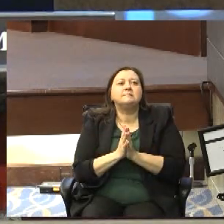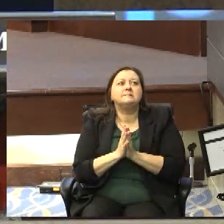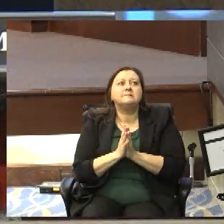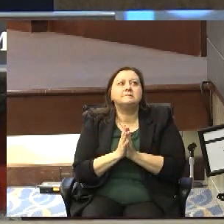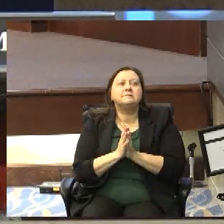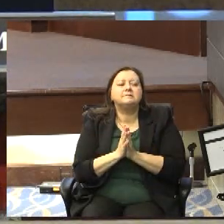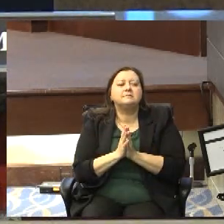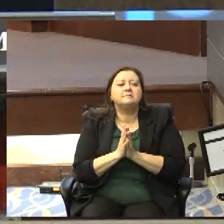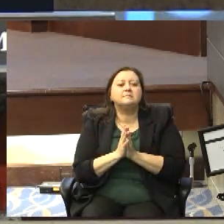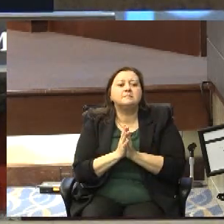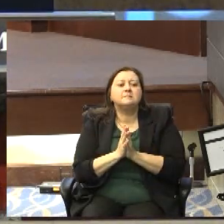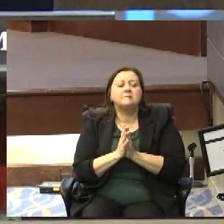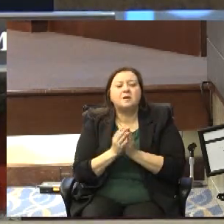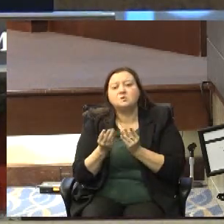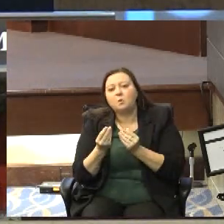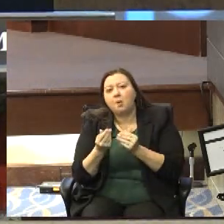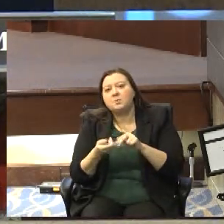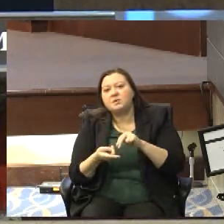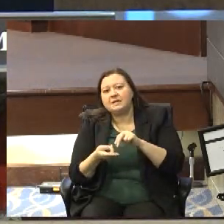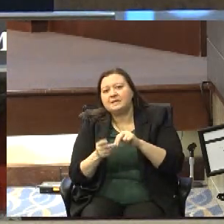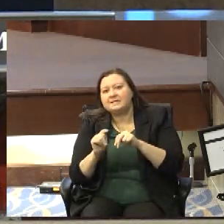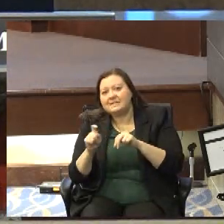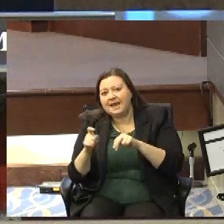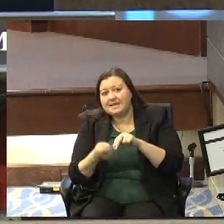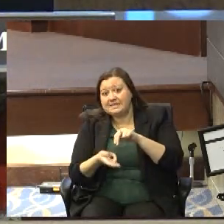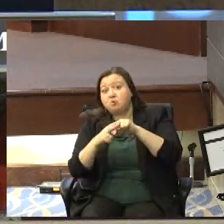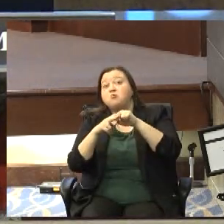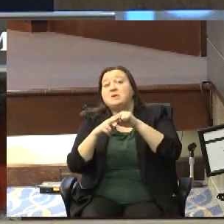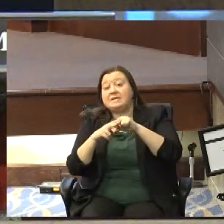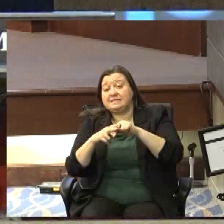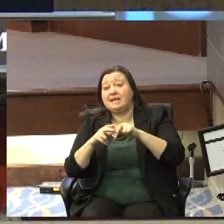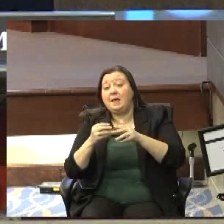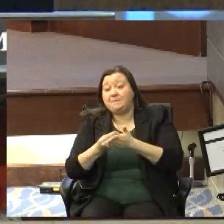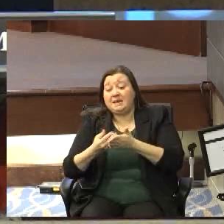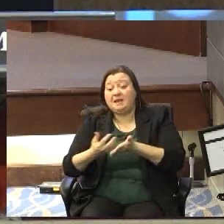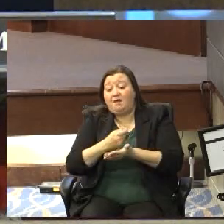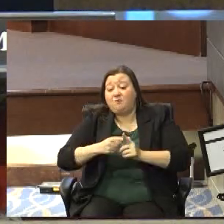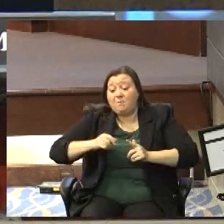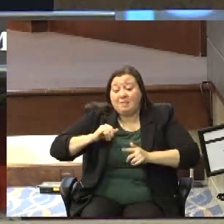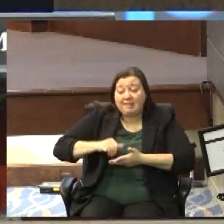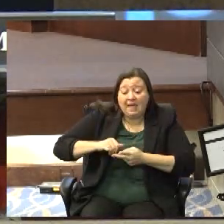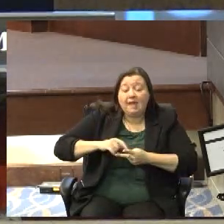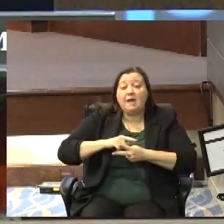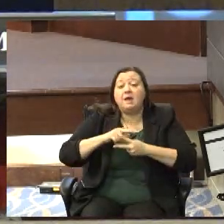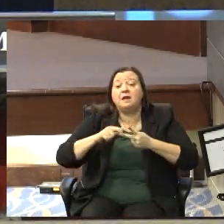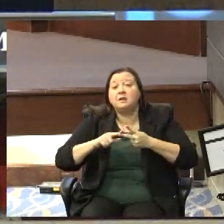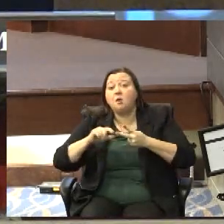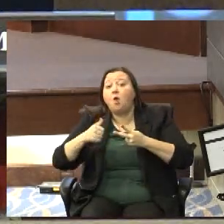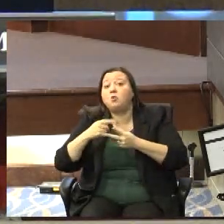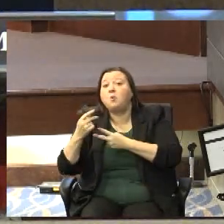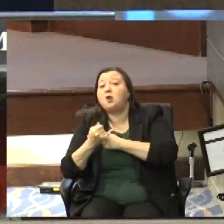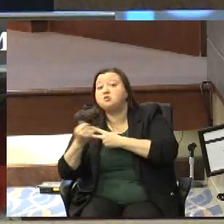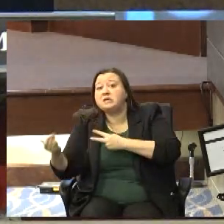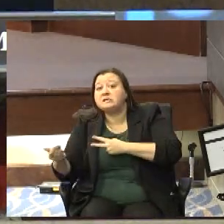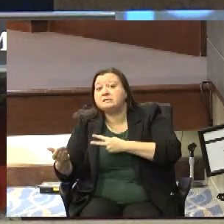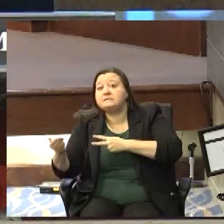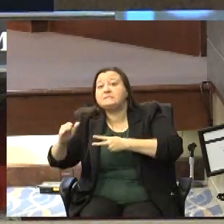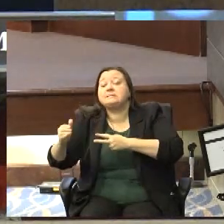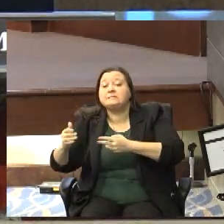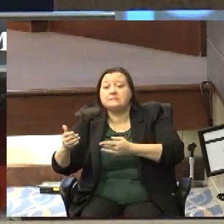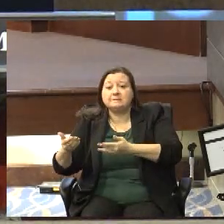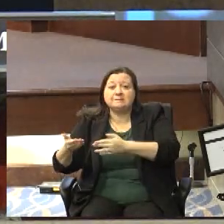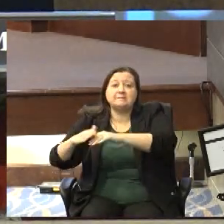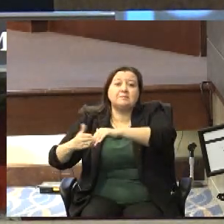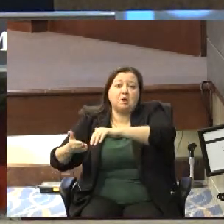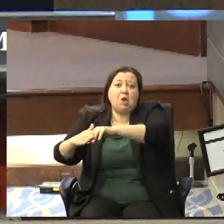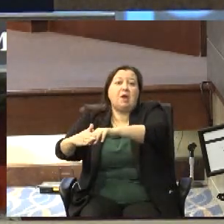increased property taxes that are collected. If there's other projects that come on and are proposed, it's not